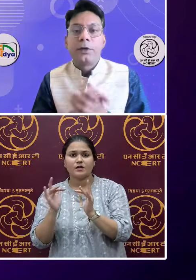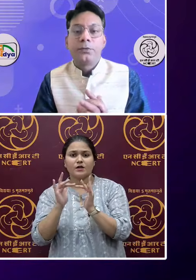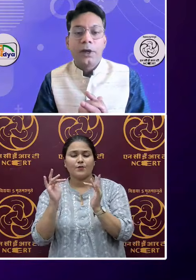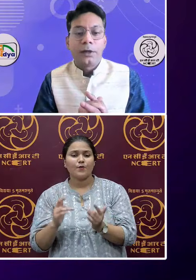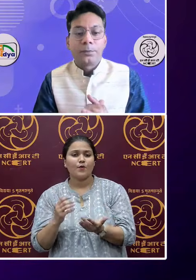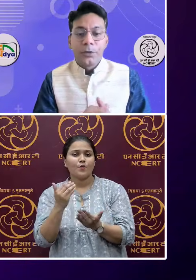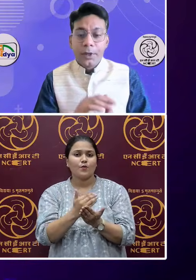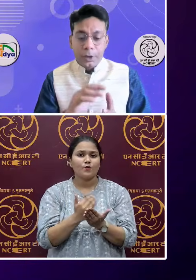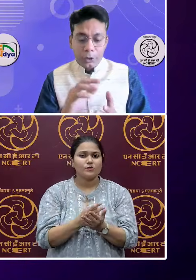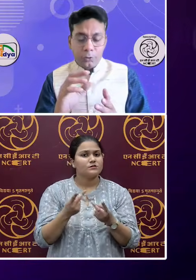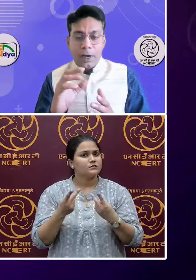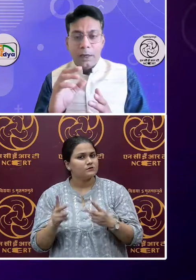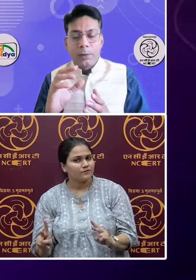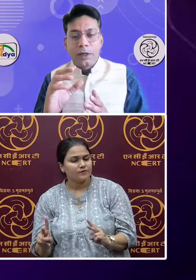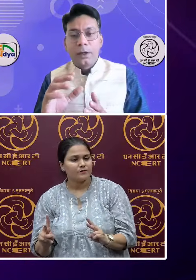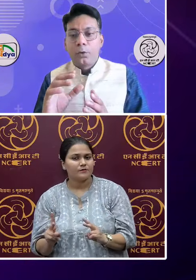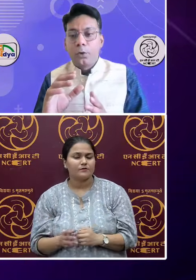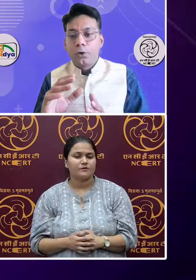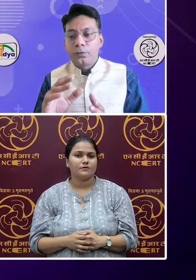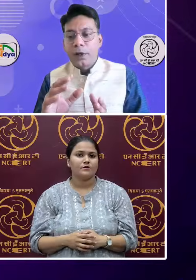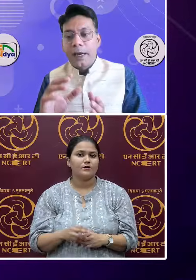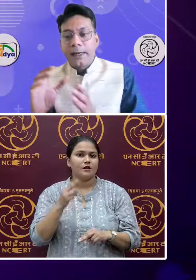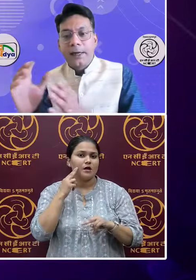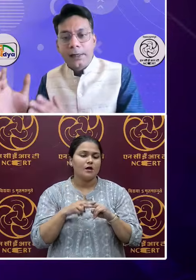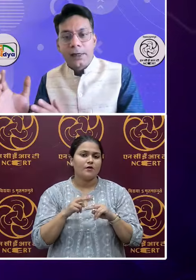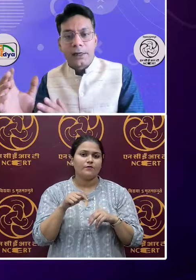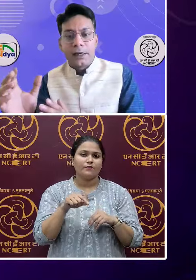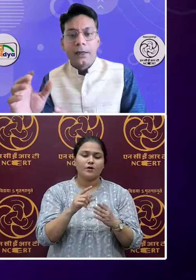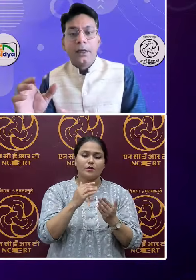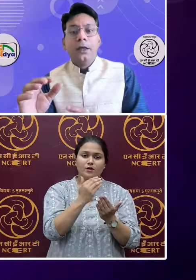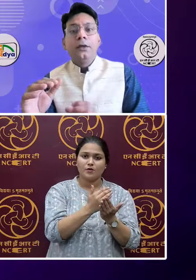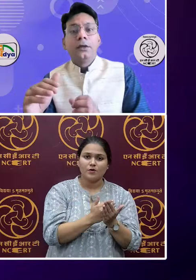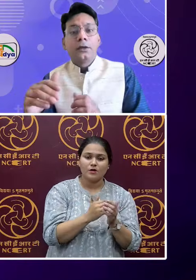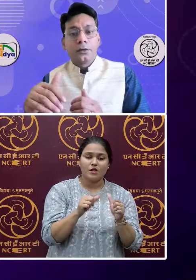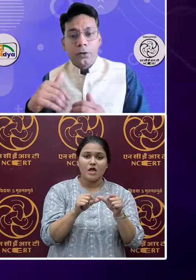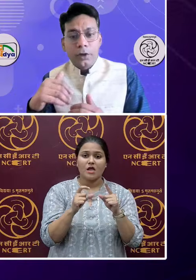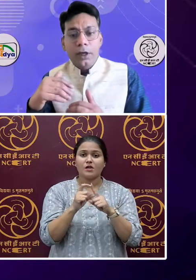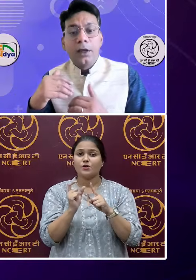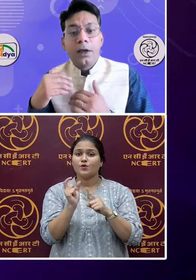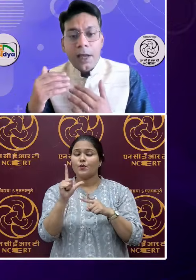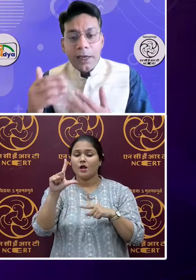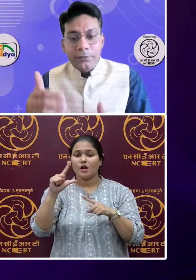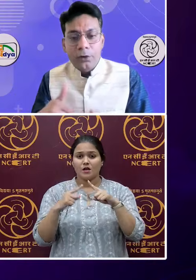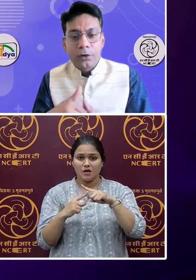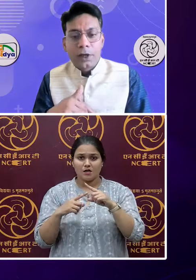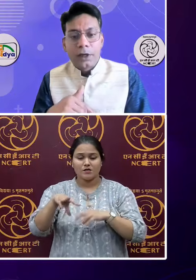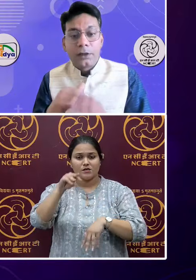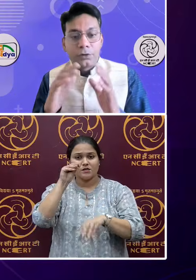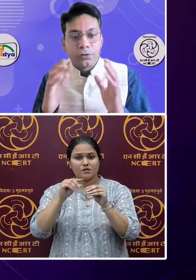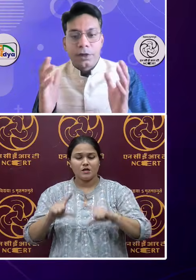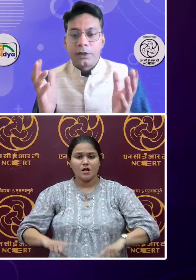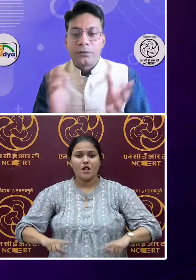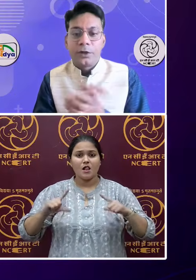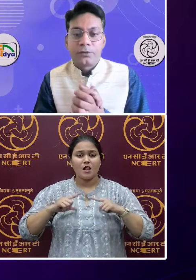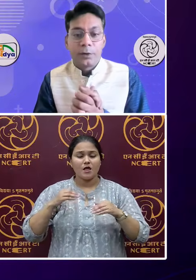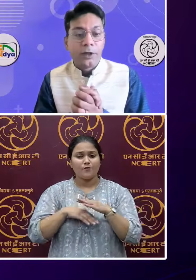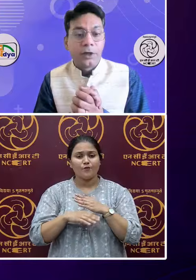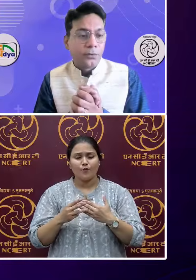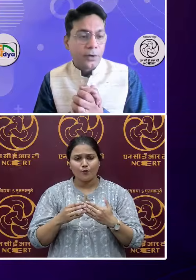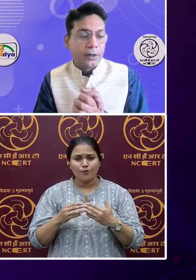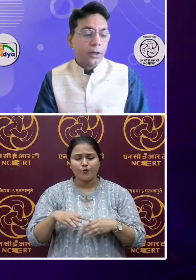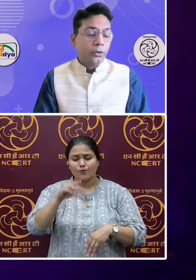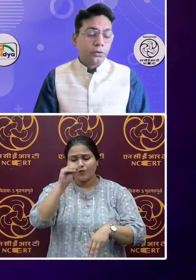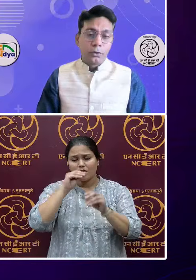will be different. You are making course for adult learning. Okay, lifelong learning, the user interface